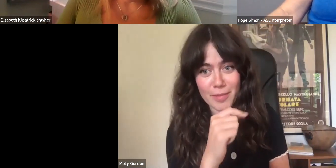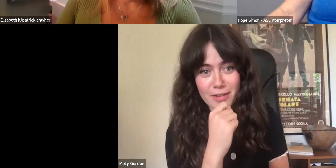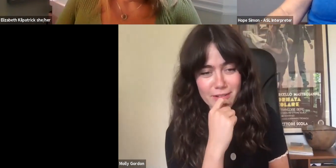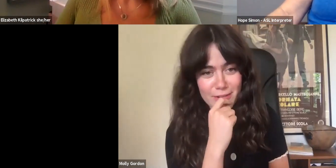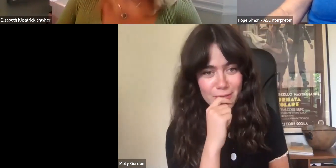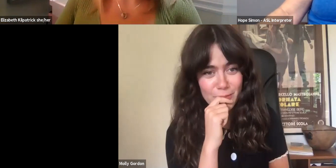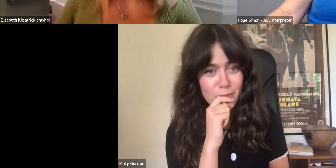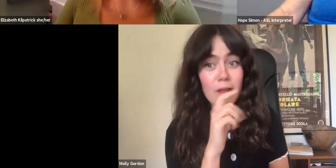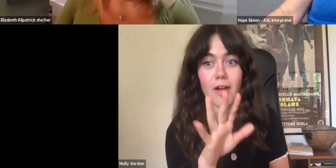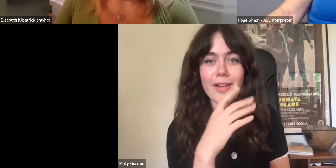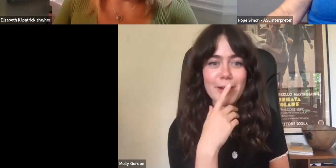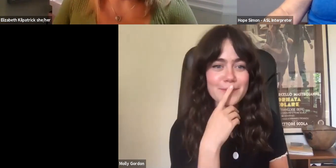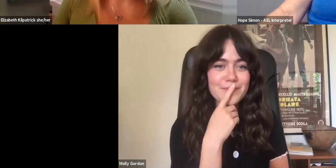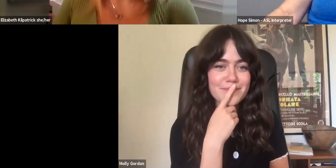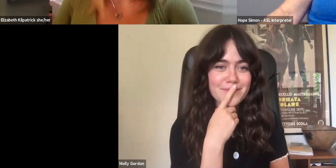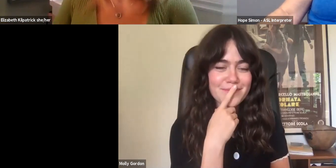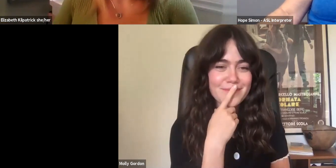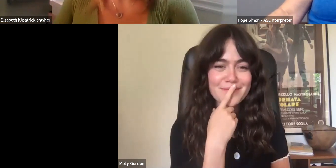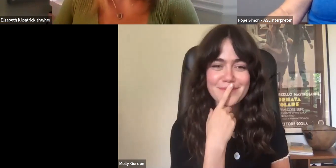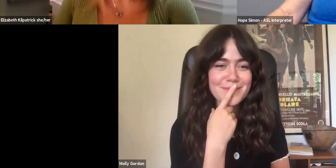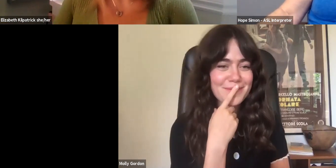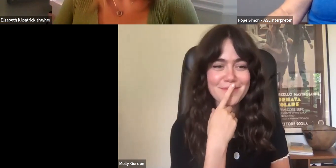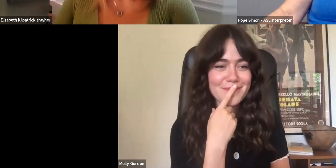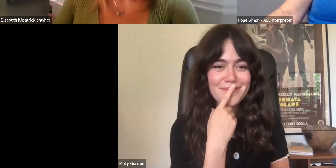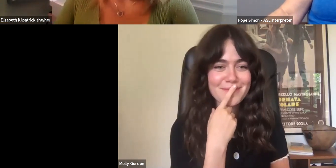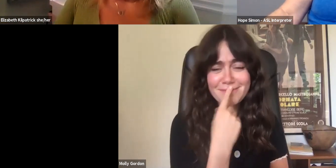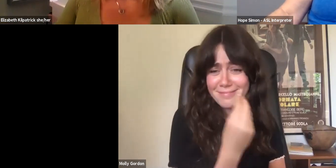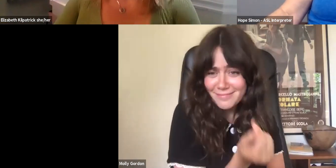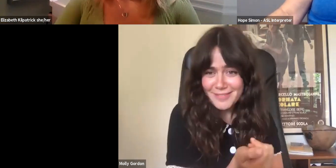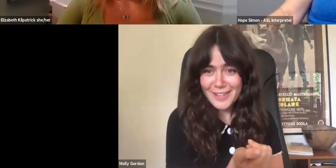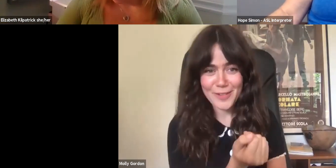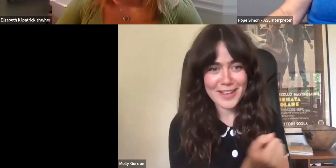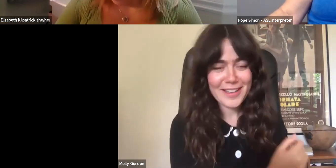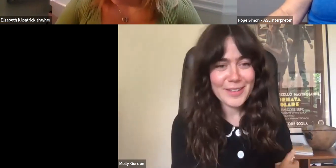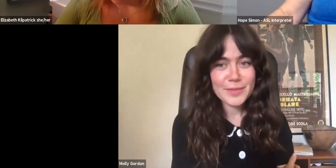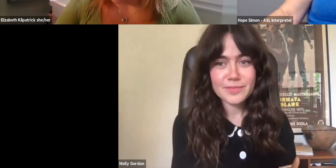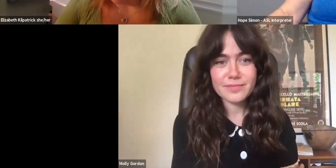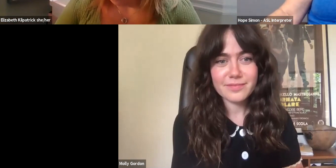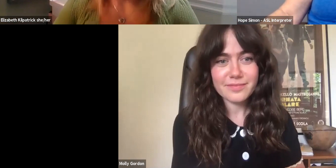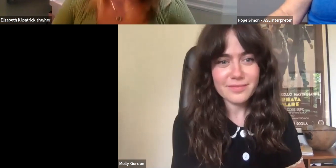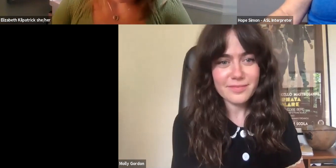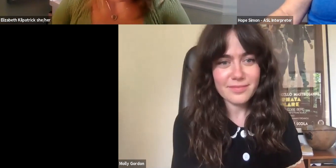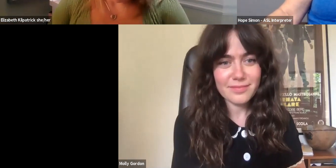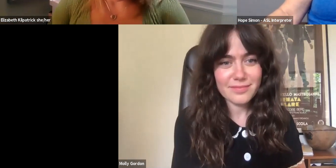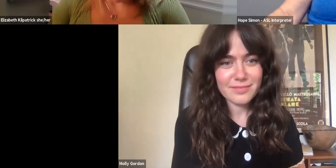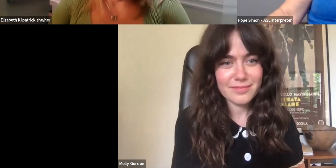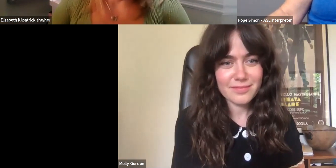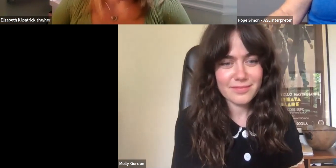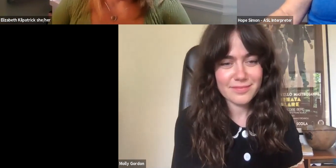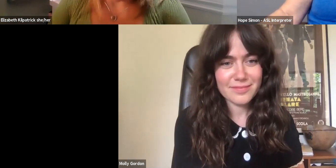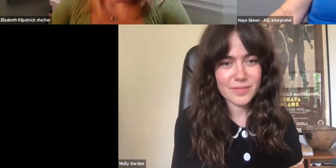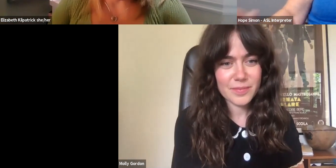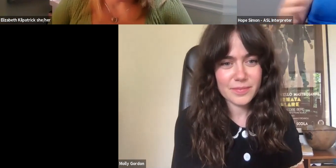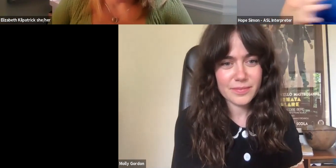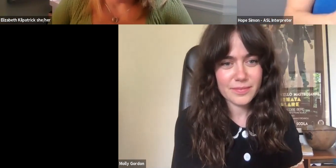you let me know. No. We're totally good. We're just going to hang out and chat. We could, I love this movie so much. I